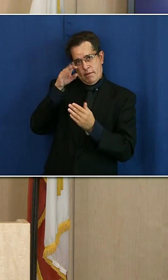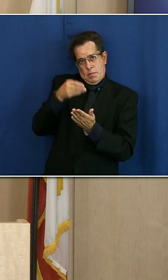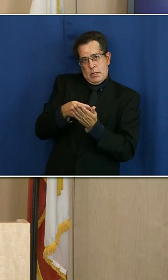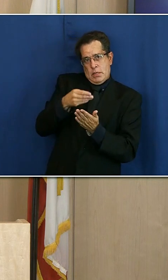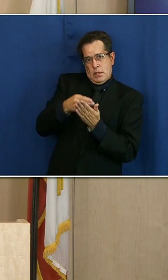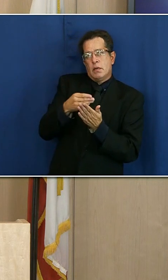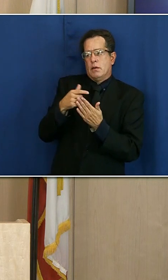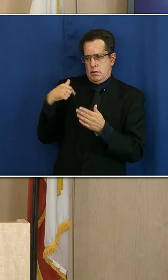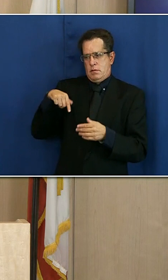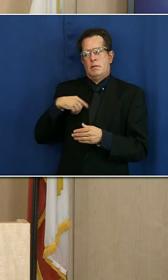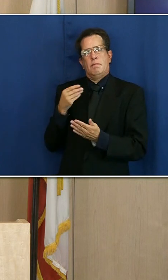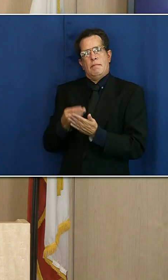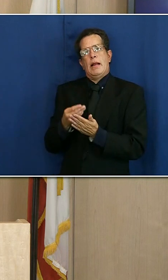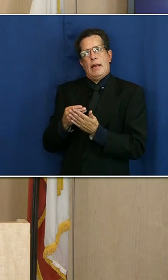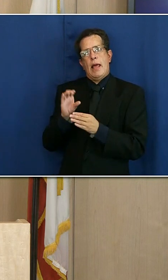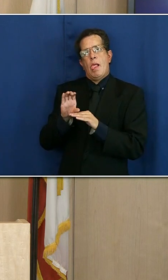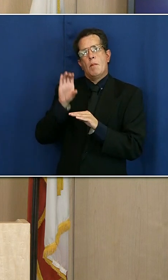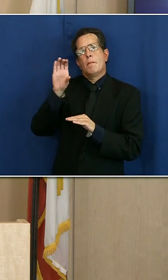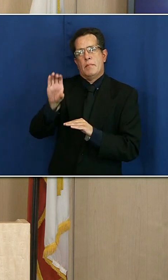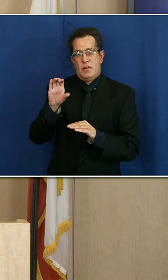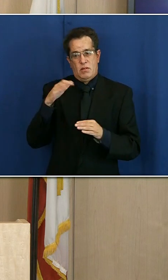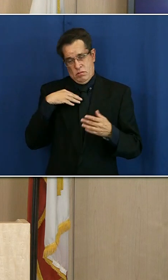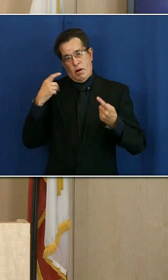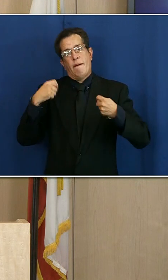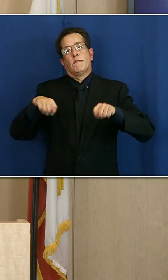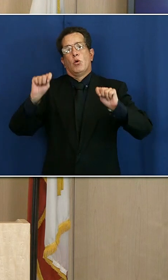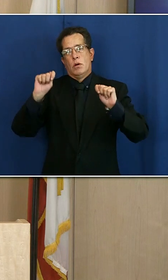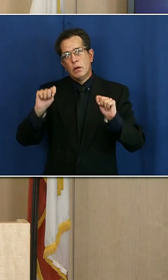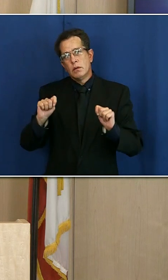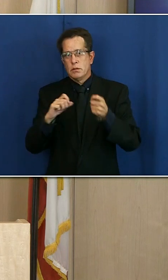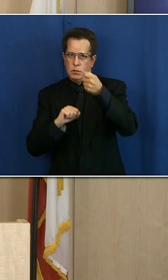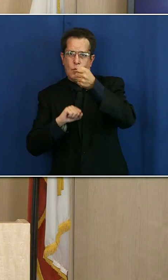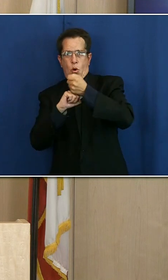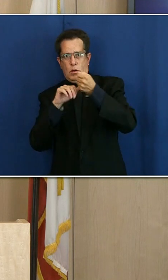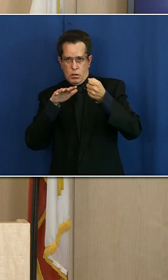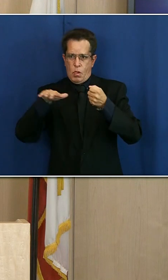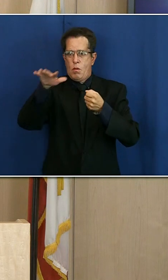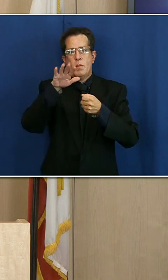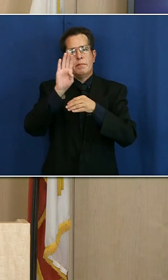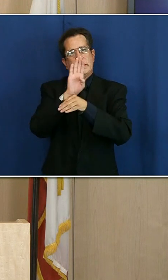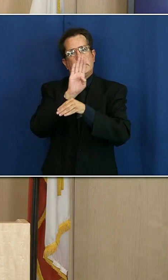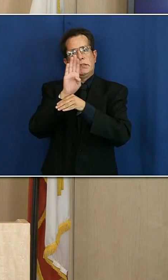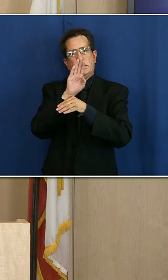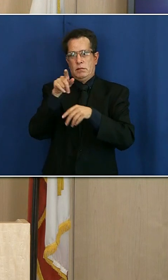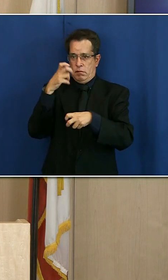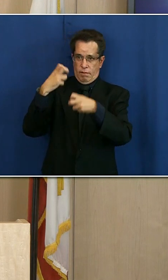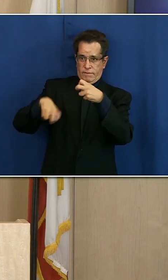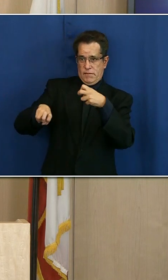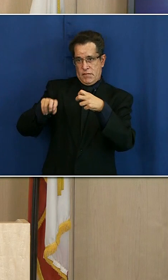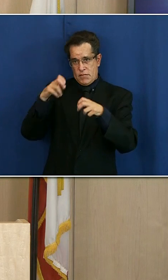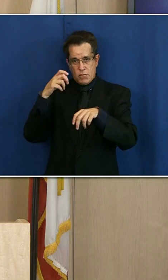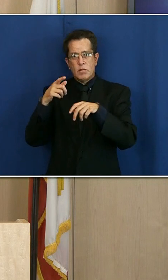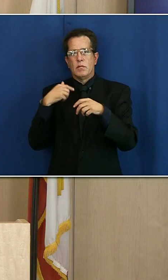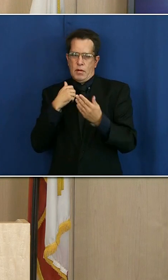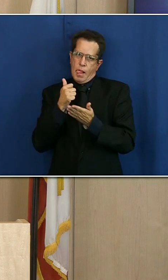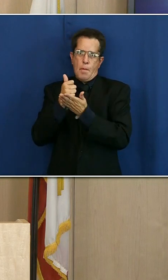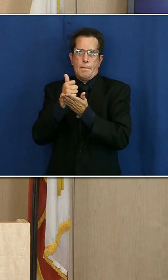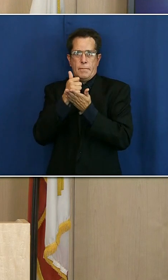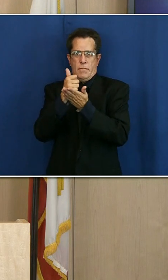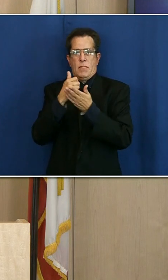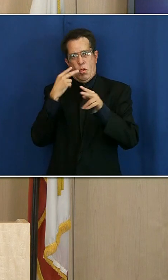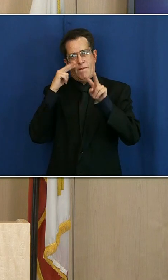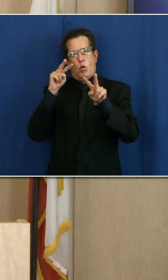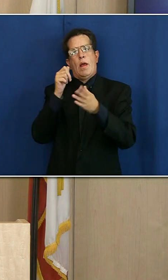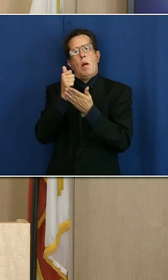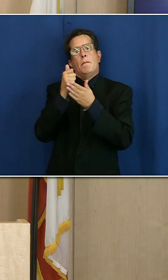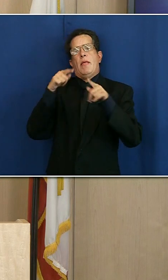COVID-19 pandemic. This is a big part of our efforts to support local businesses that are struggling during the pandemic, and we look forward to